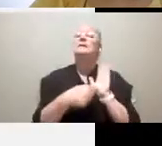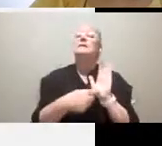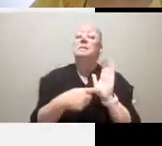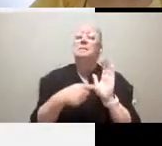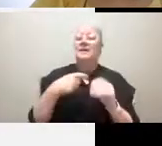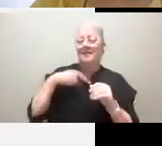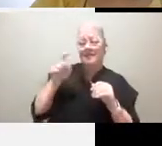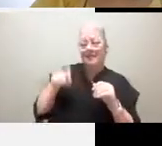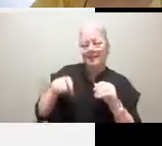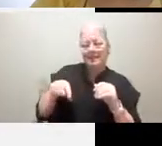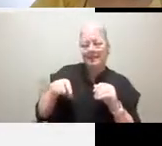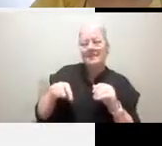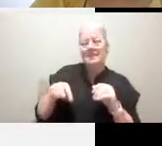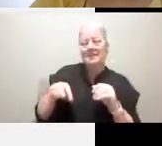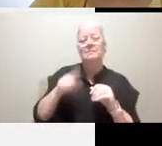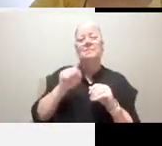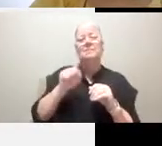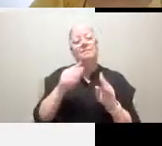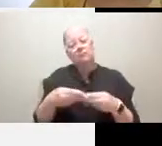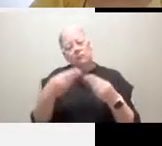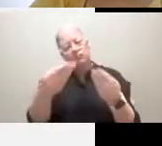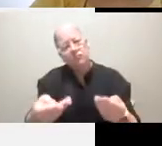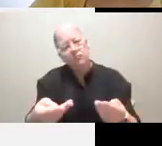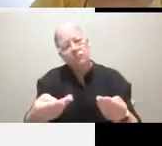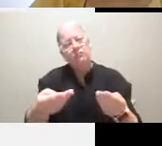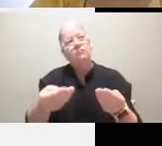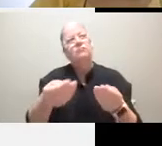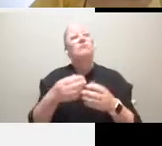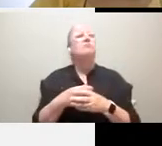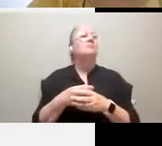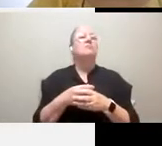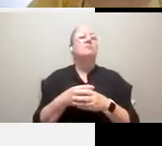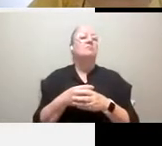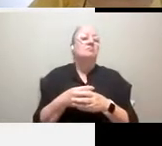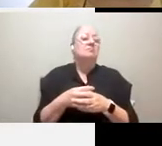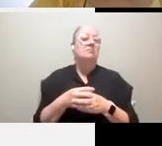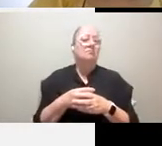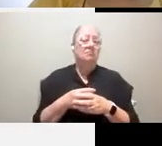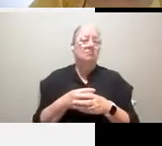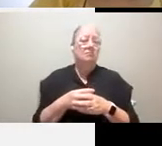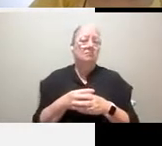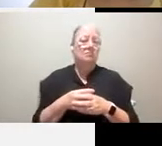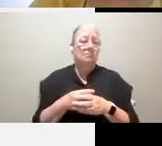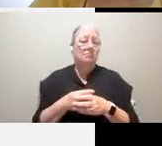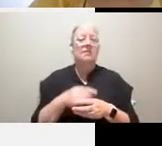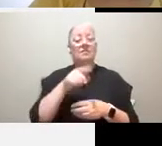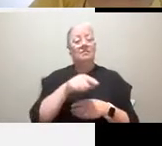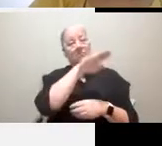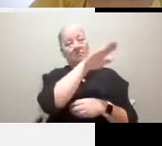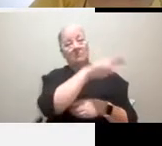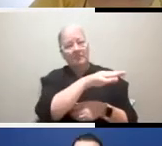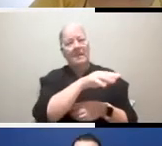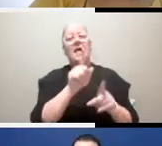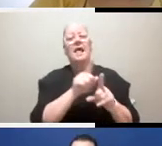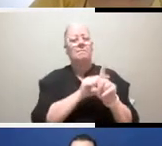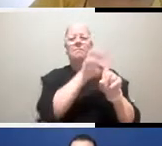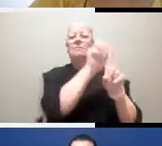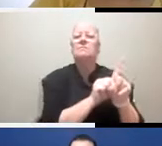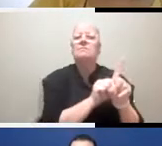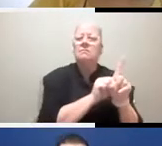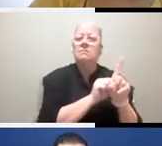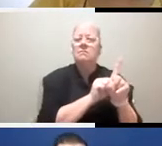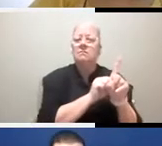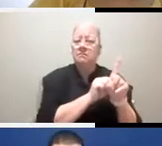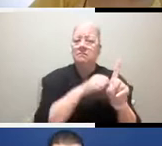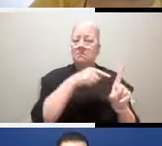that you need to provide emergency medical support if like the child is raped. If you find that maybe a woman with a disability has been